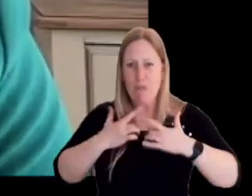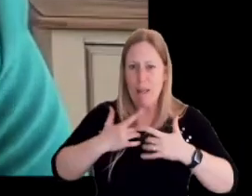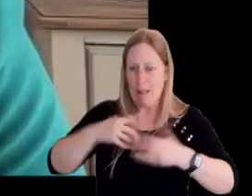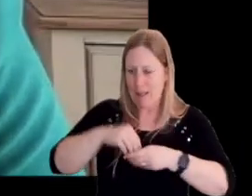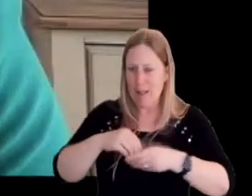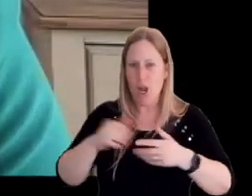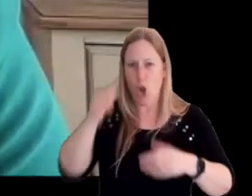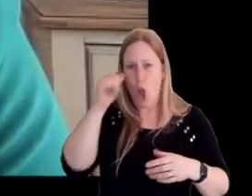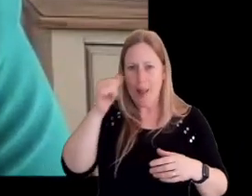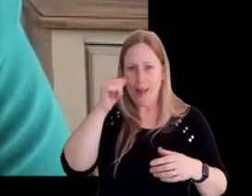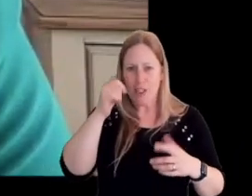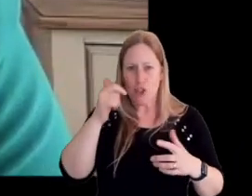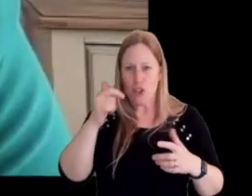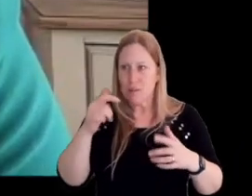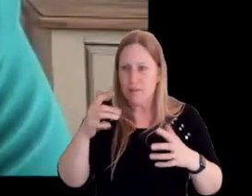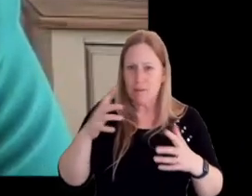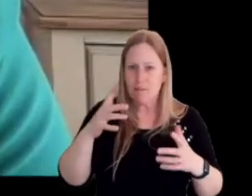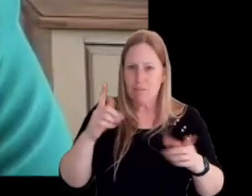knowledge,